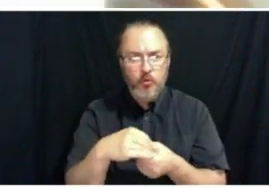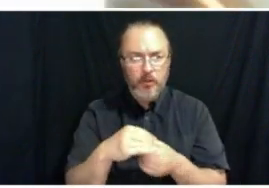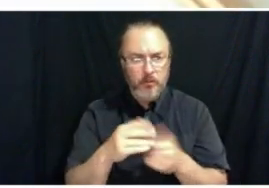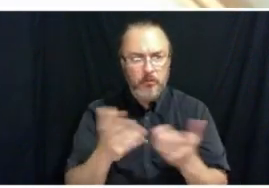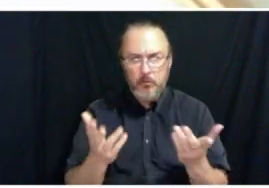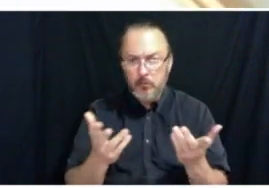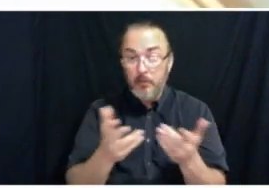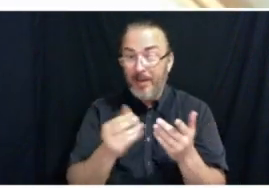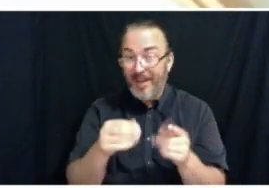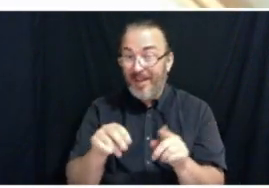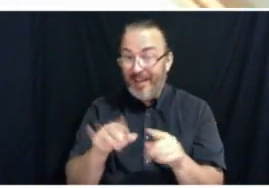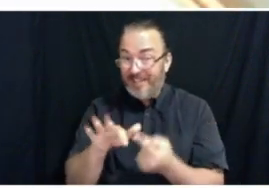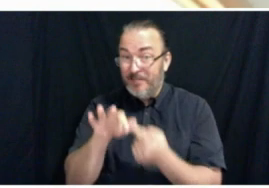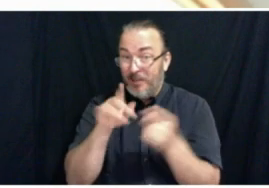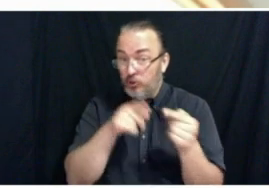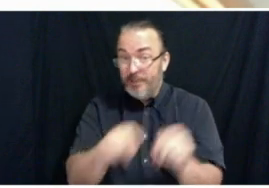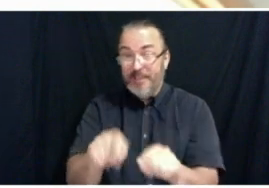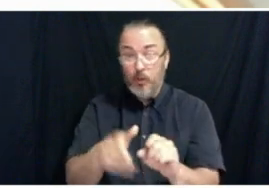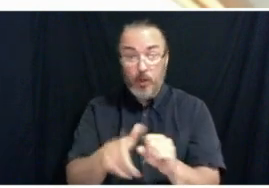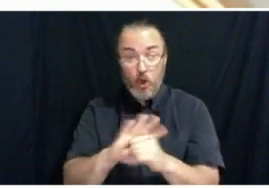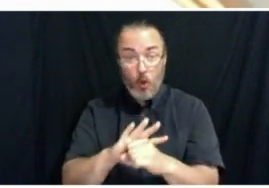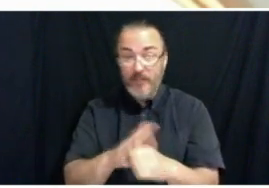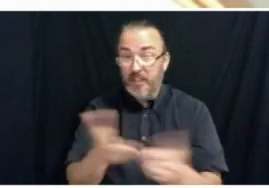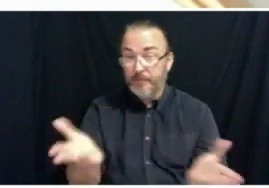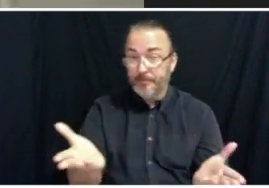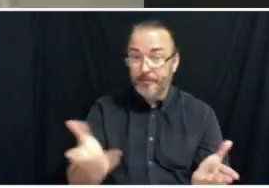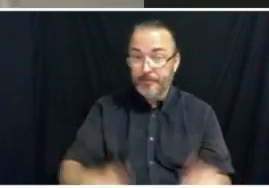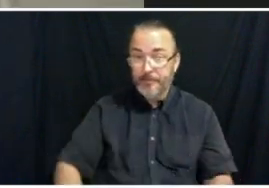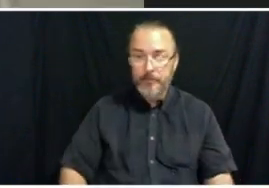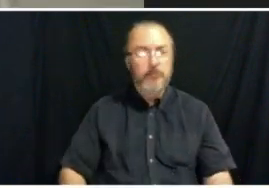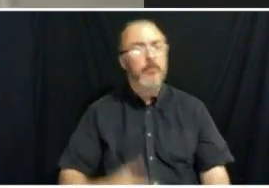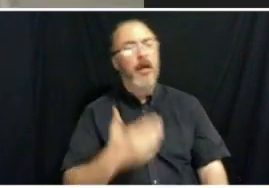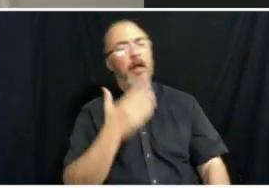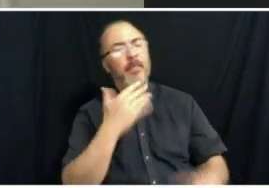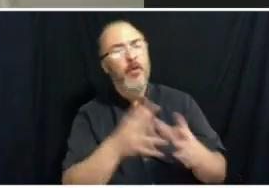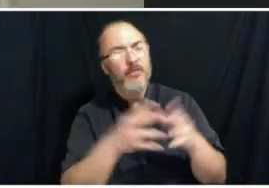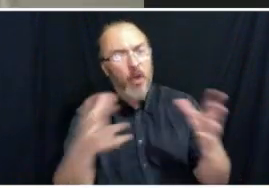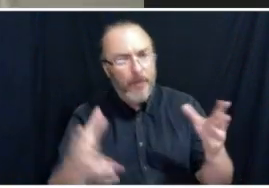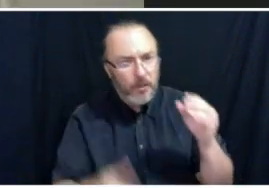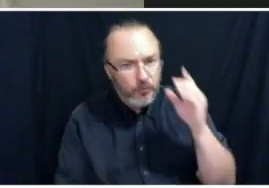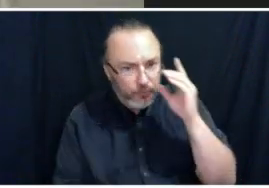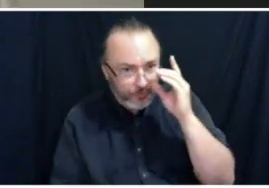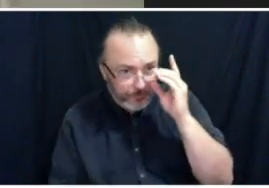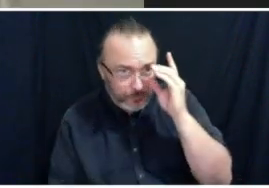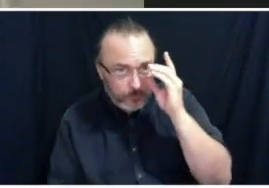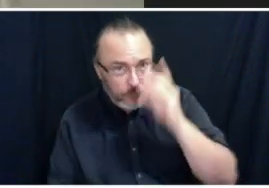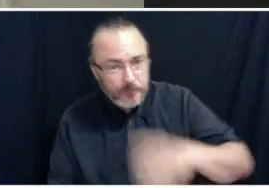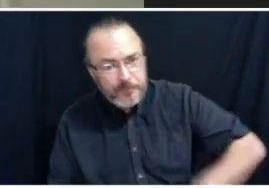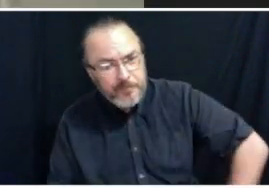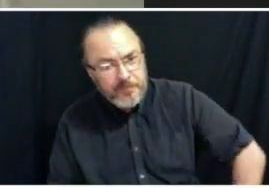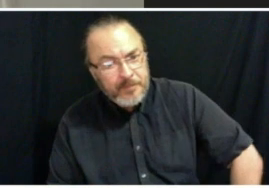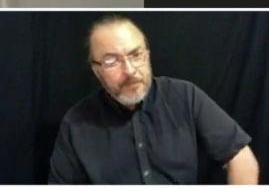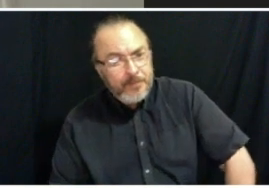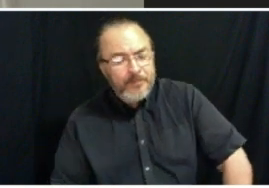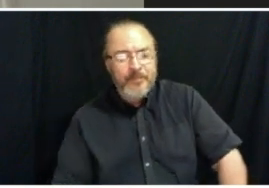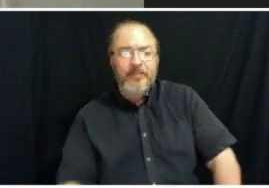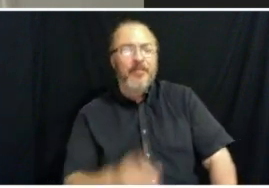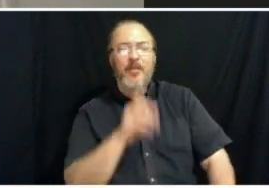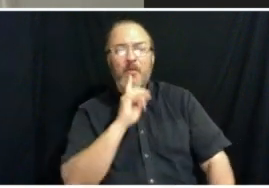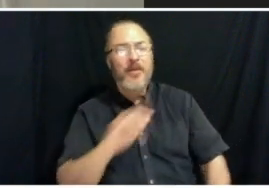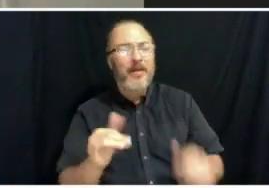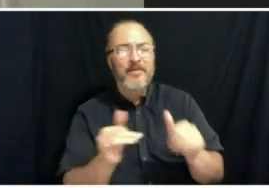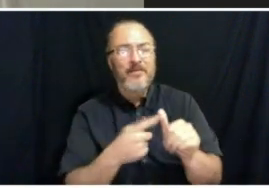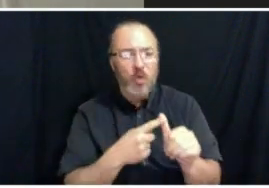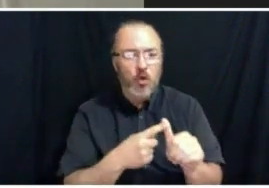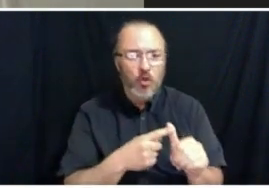during COVID-19. Thank you very much, Dave. Look, first of all, I would just want to